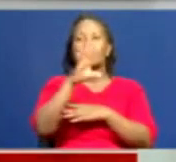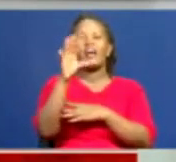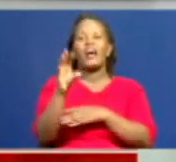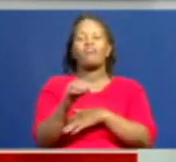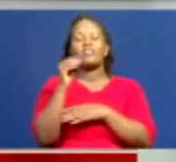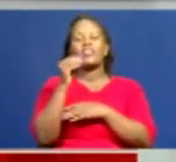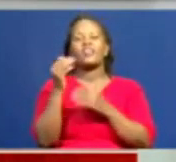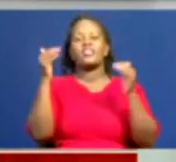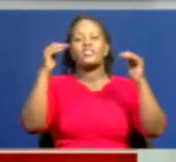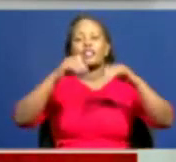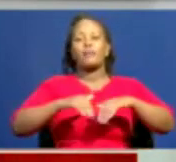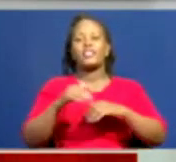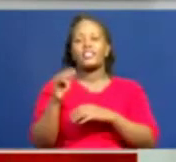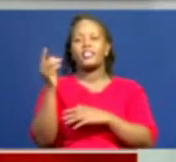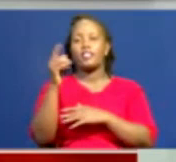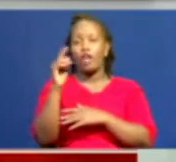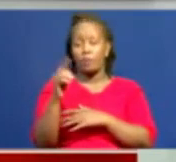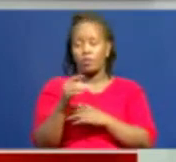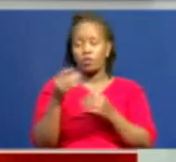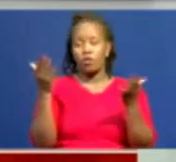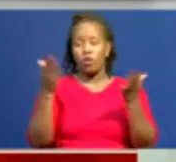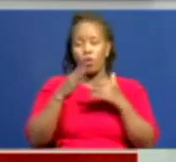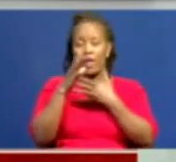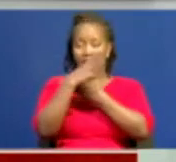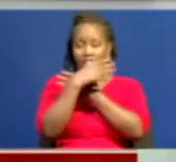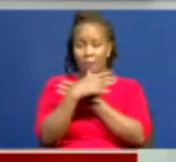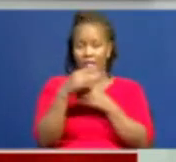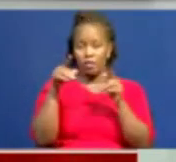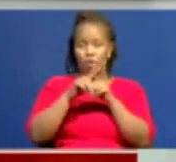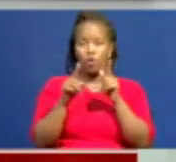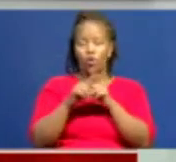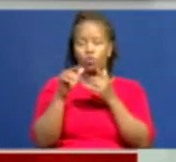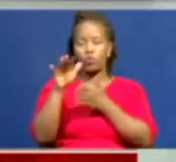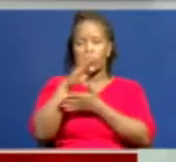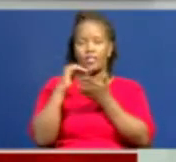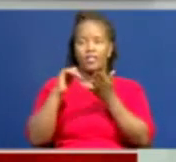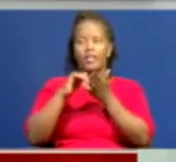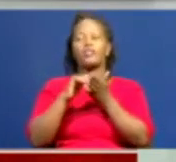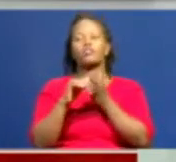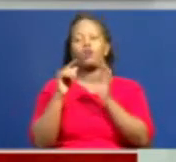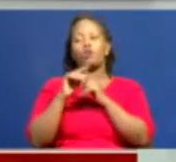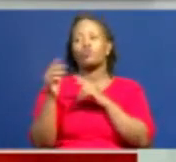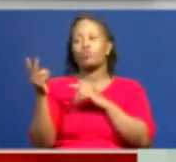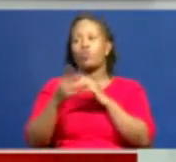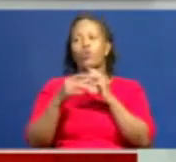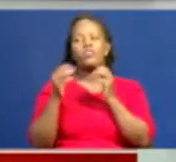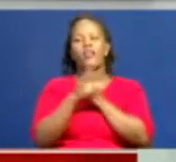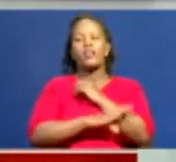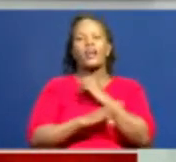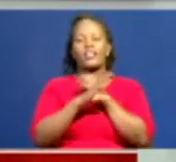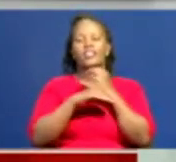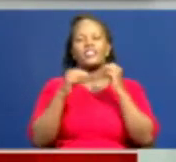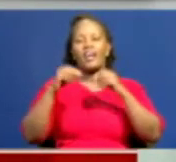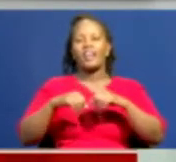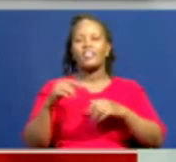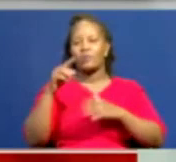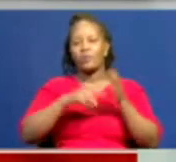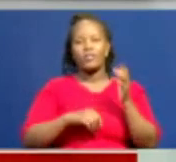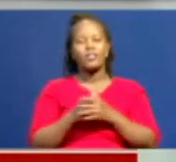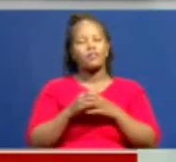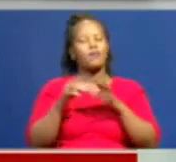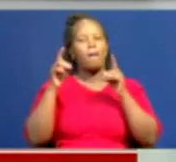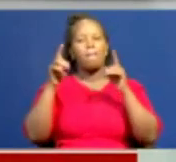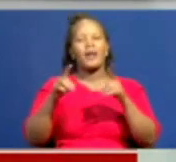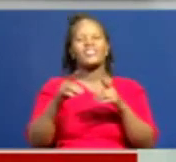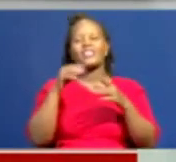in Nairobi, Kenya, which Germany was one of the central players. The two countries appreciated that it was inevitable